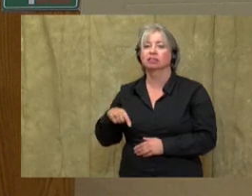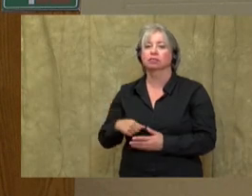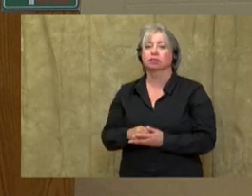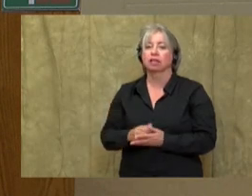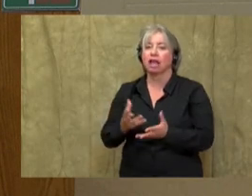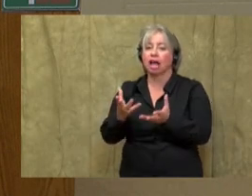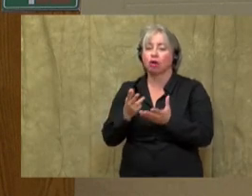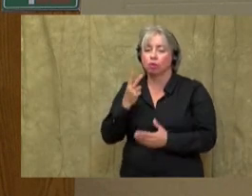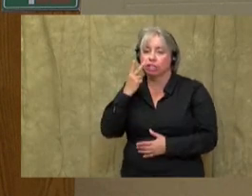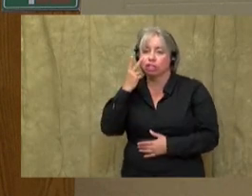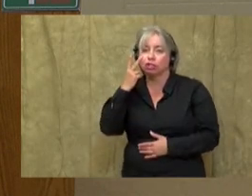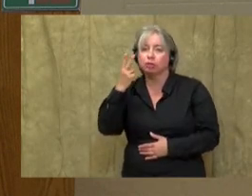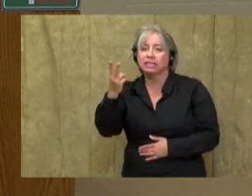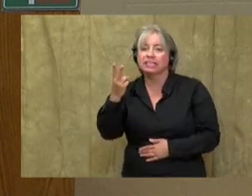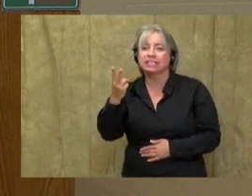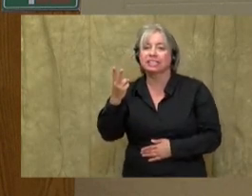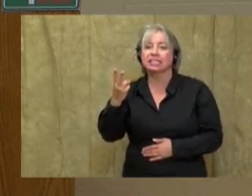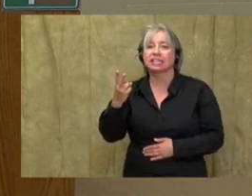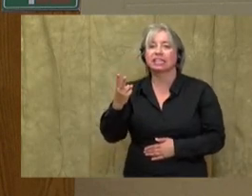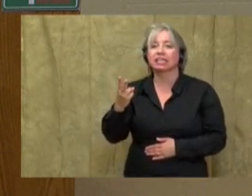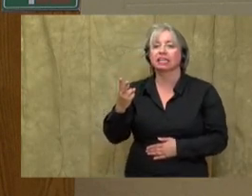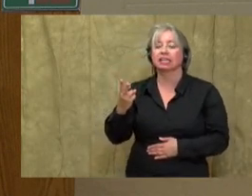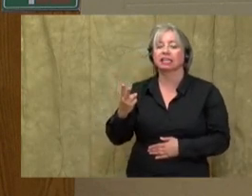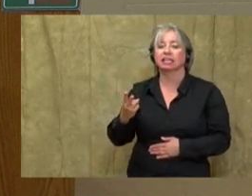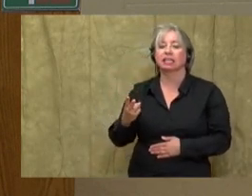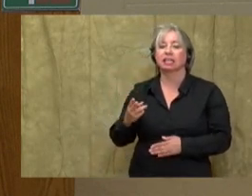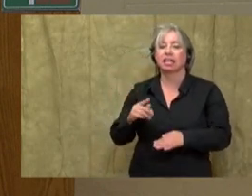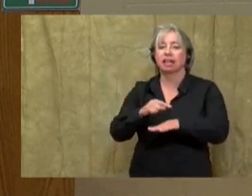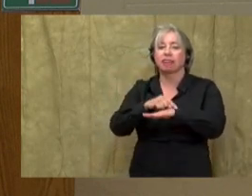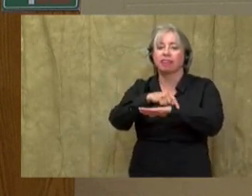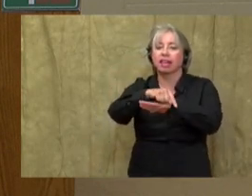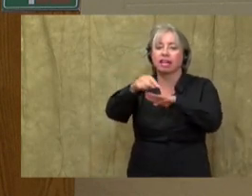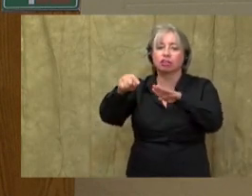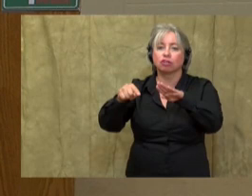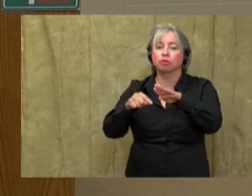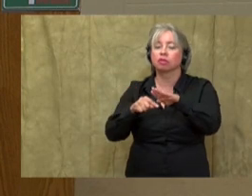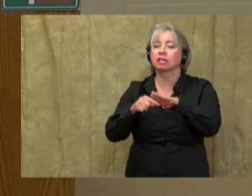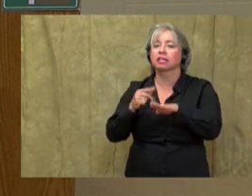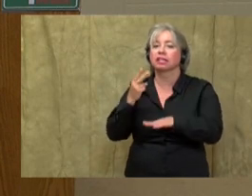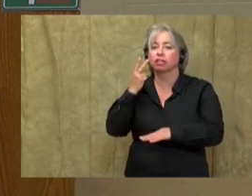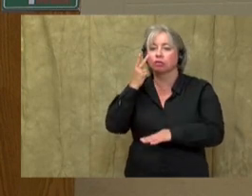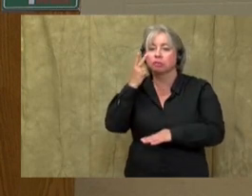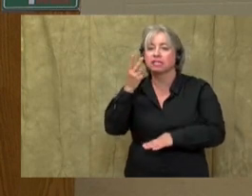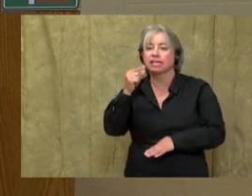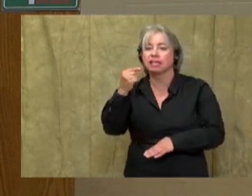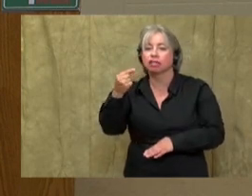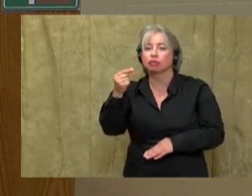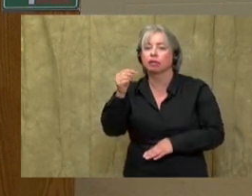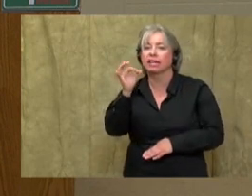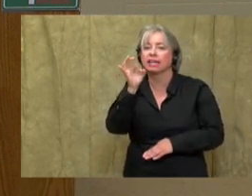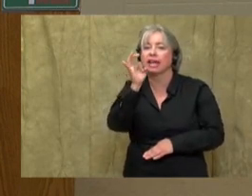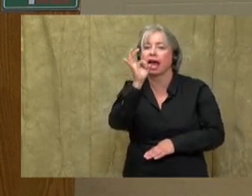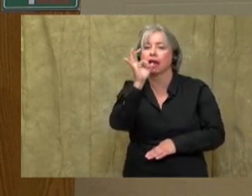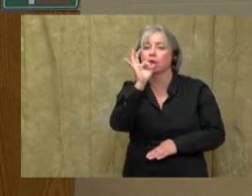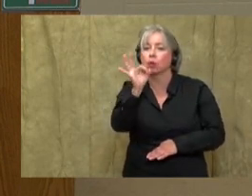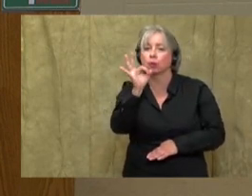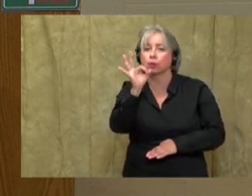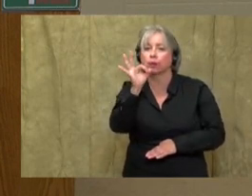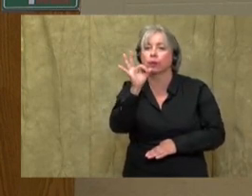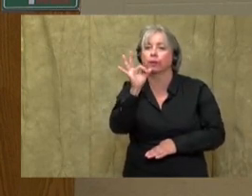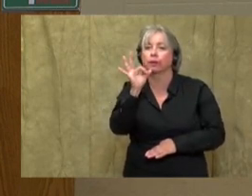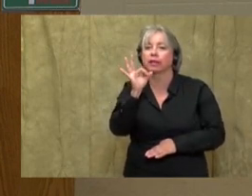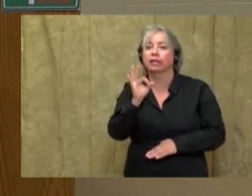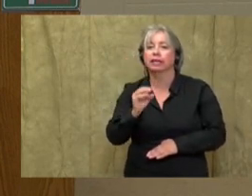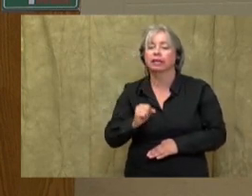this tracer. And if you're looking at your screen, the tracer is a green dot. It's kind of in the center of the